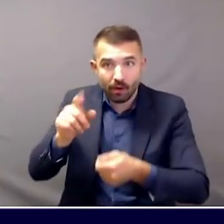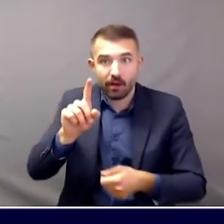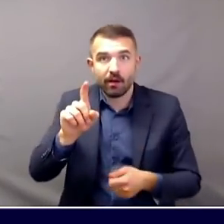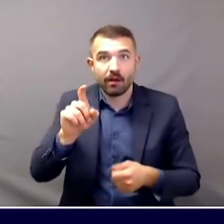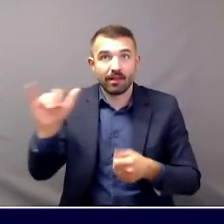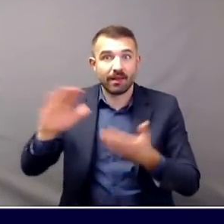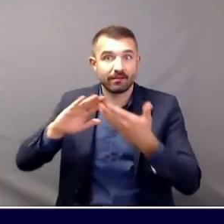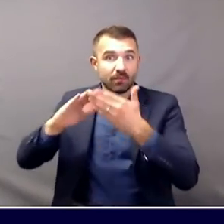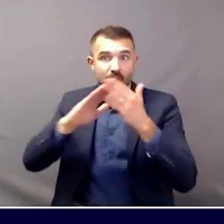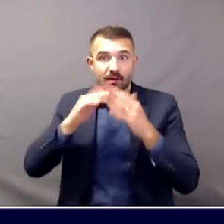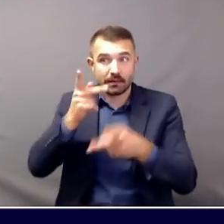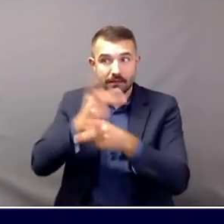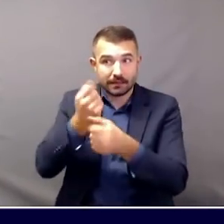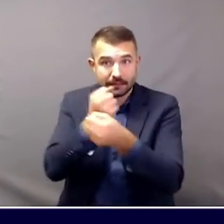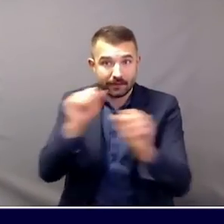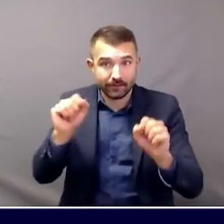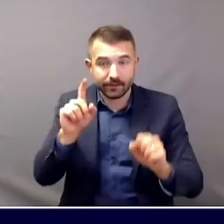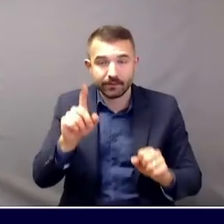municipalities?